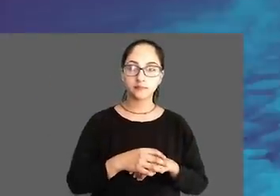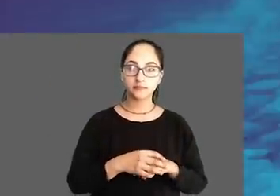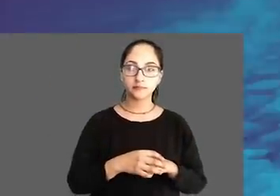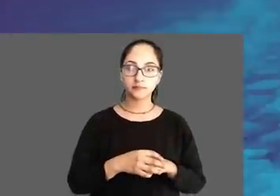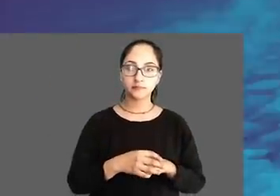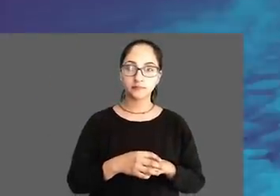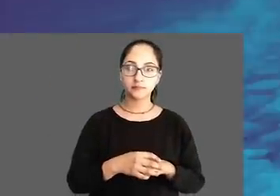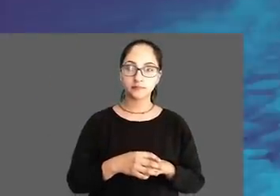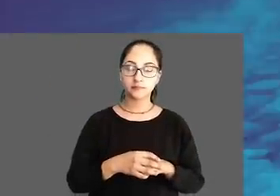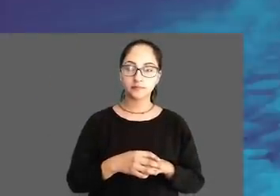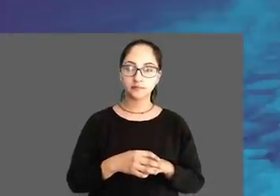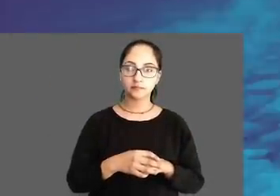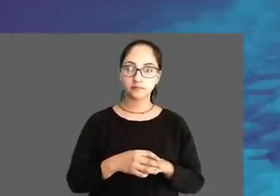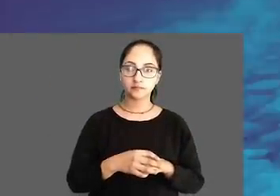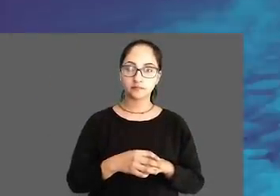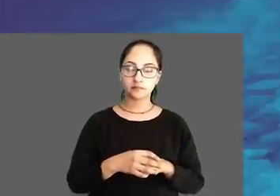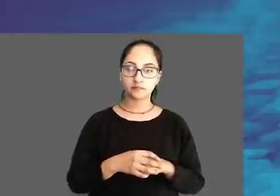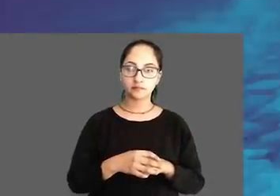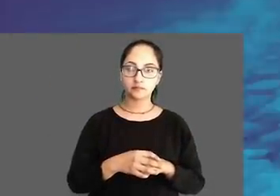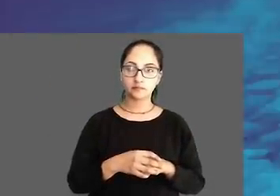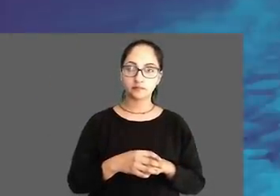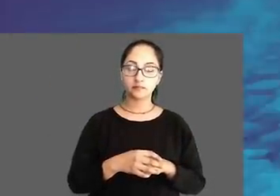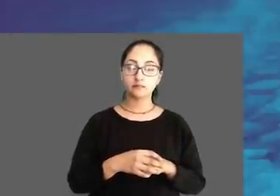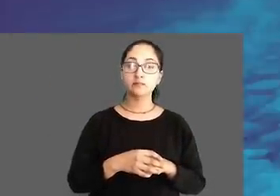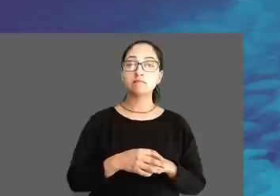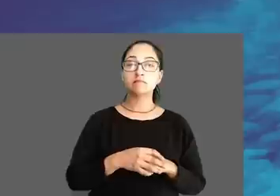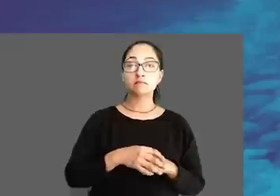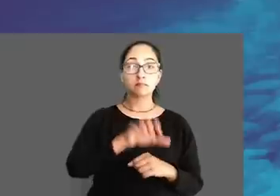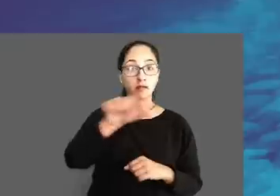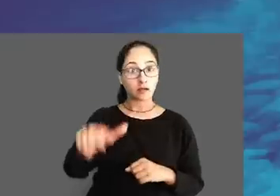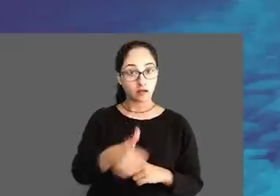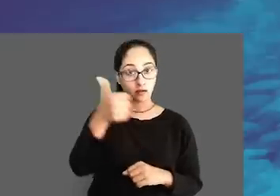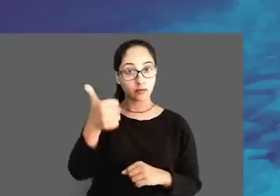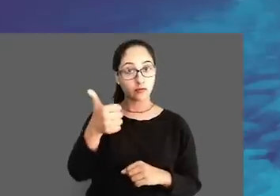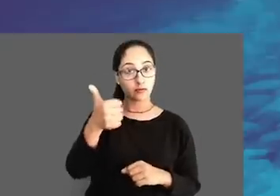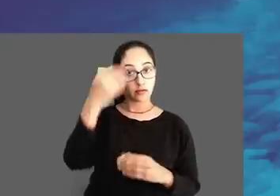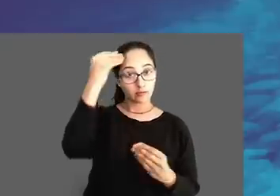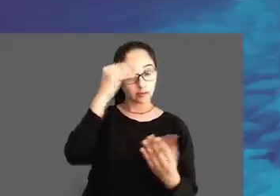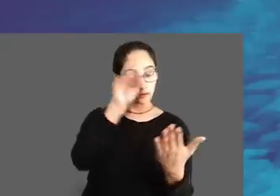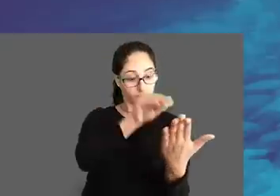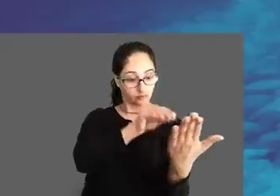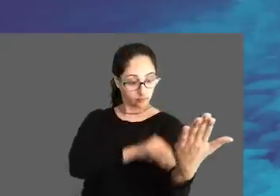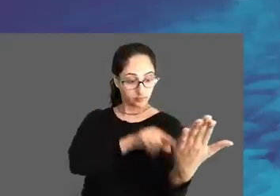and lots of lessons for us to take away from that. So thank you so much.